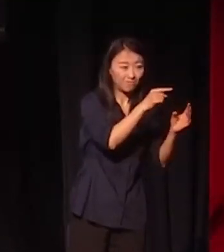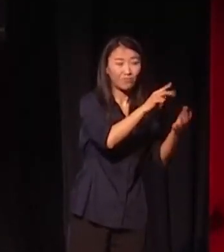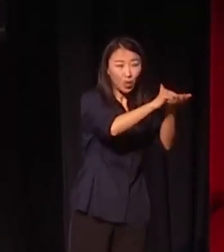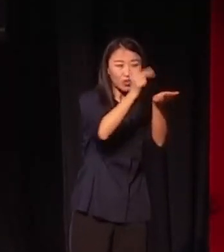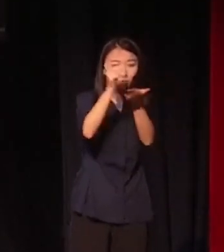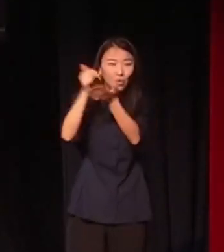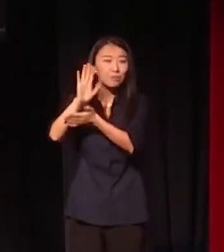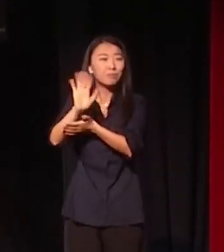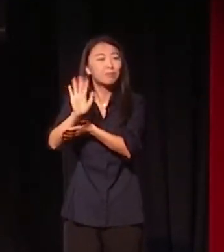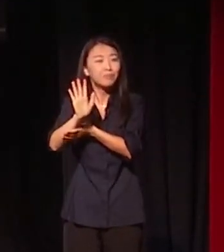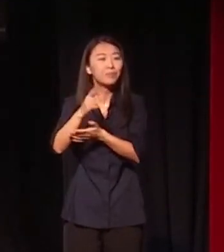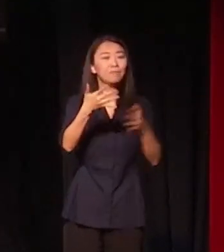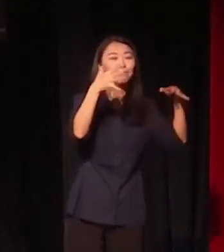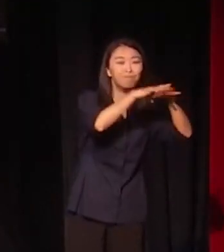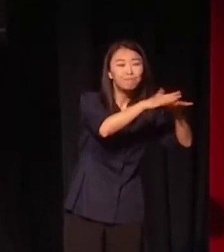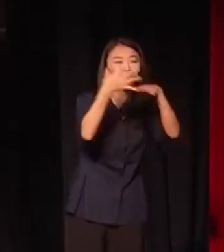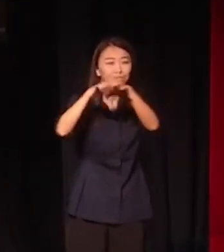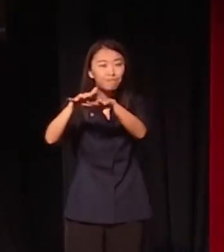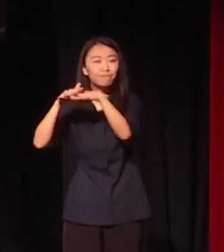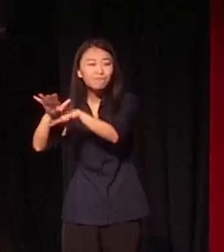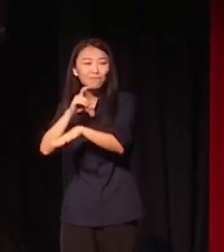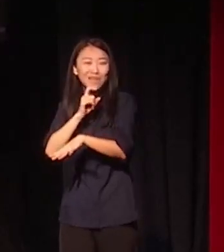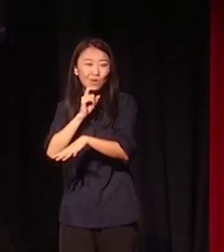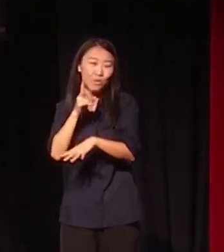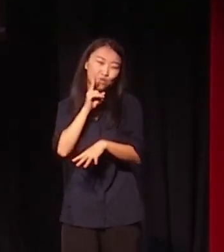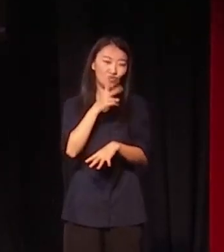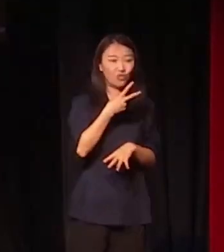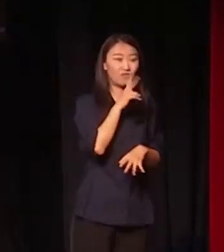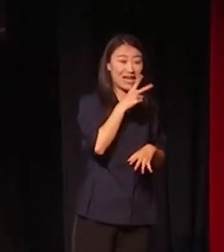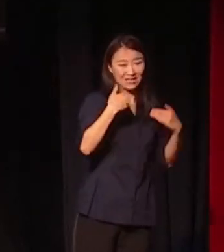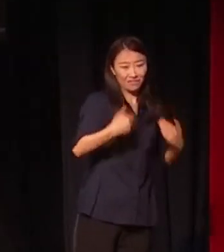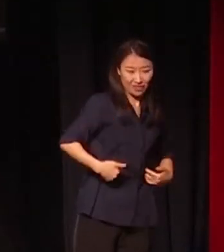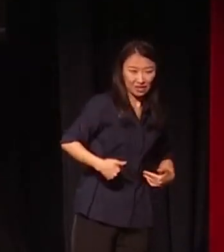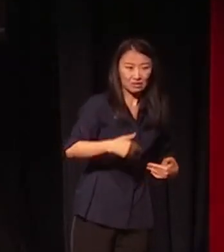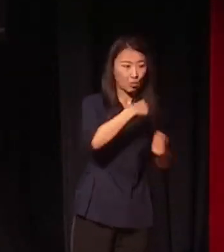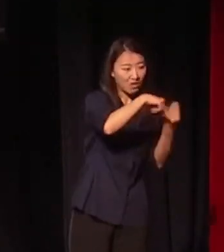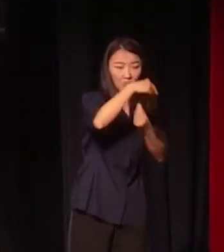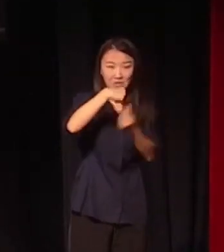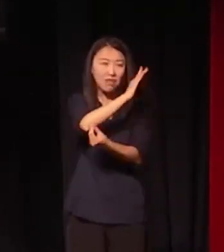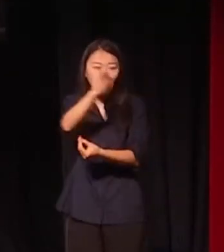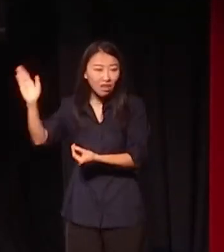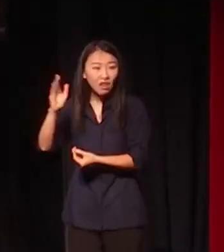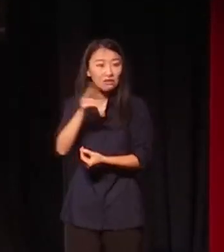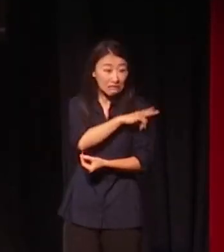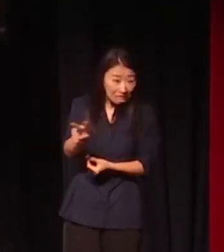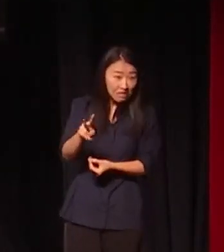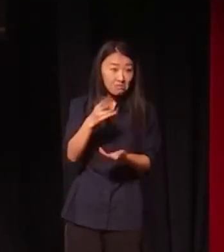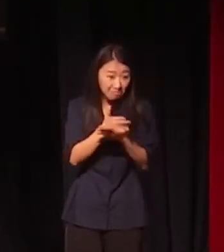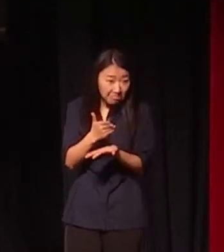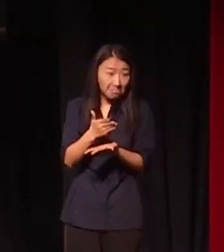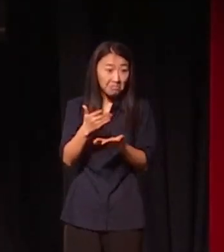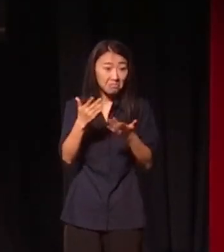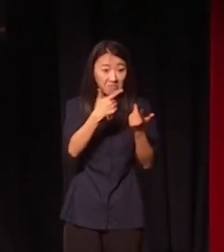There's integration, there's intersection between these themes. You have to think about the role of the interpreter in all of these different contexts. Is it the same? And also